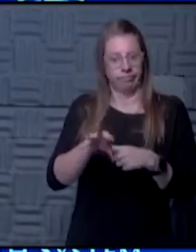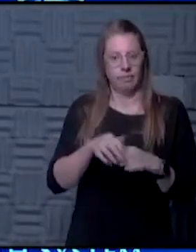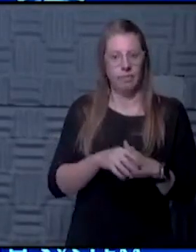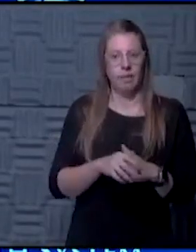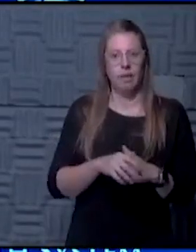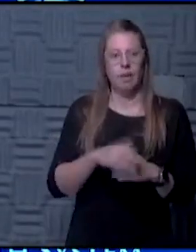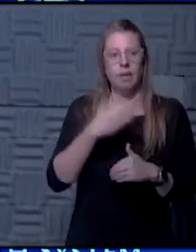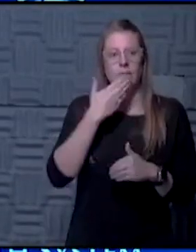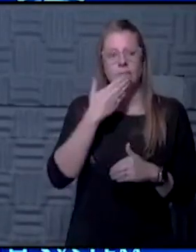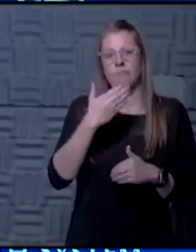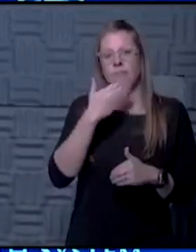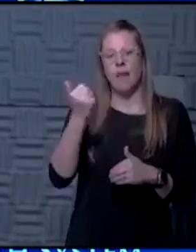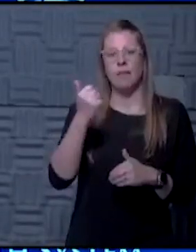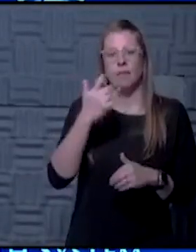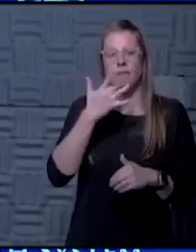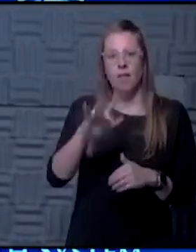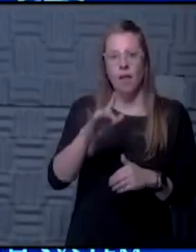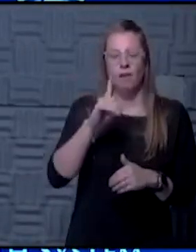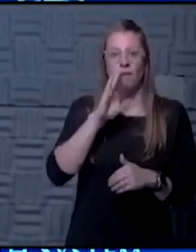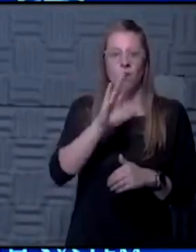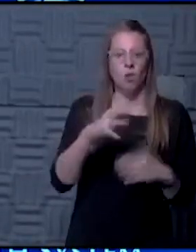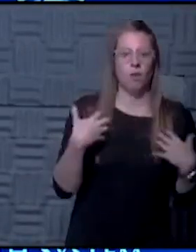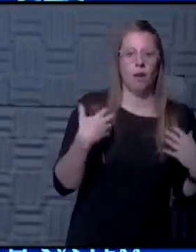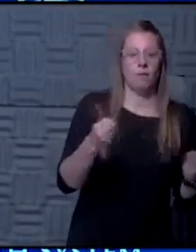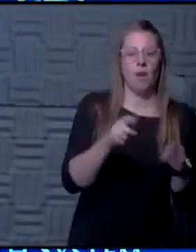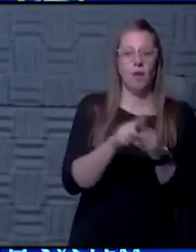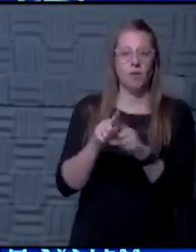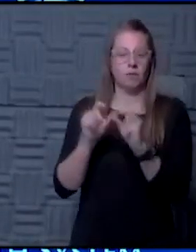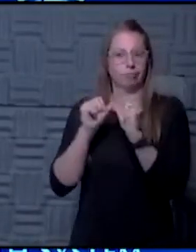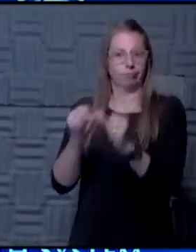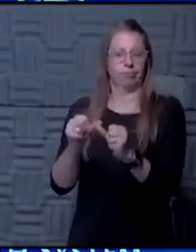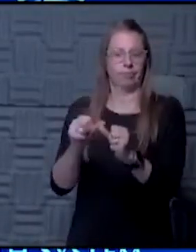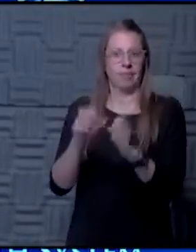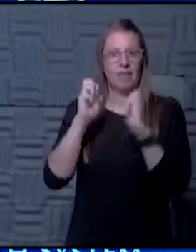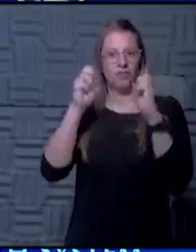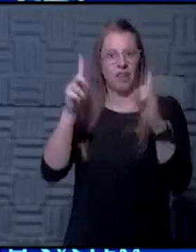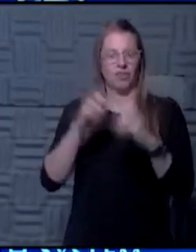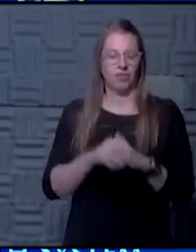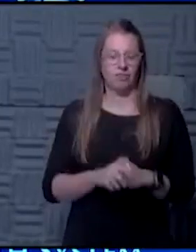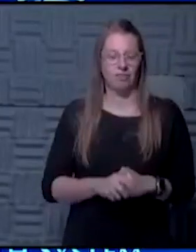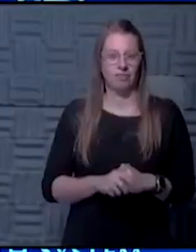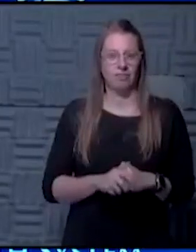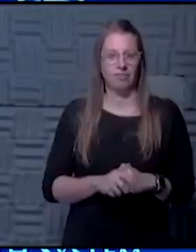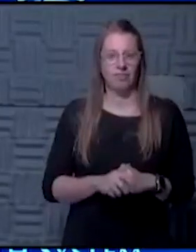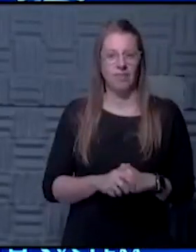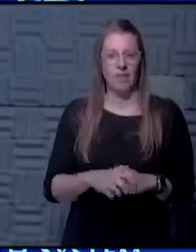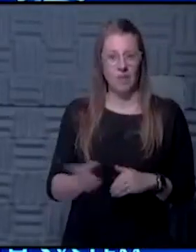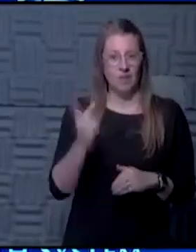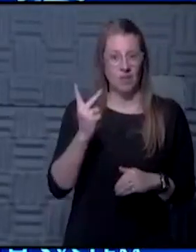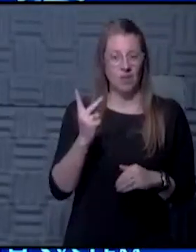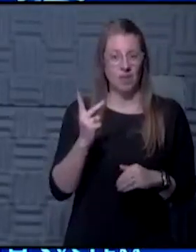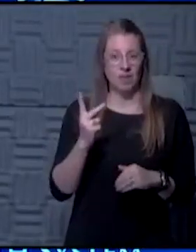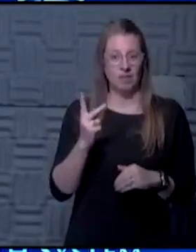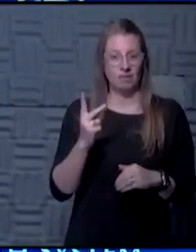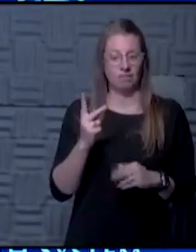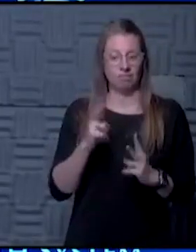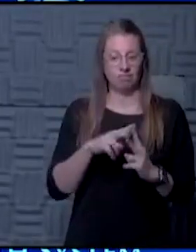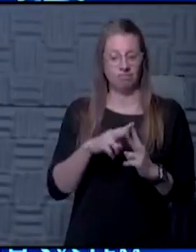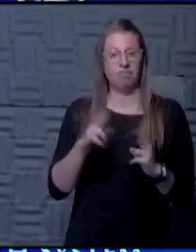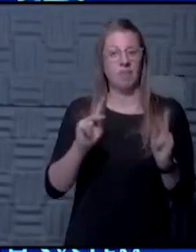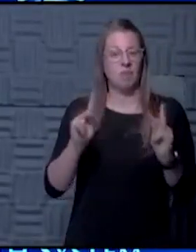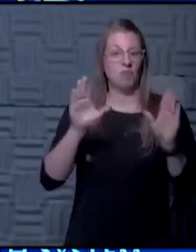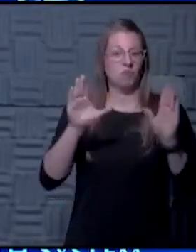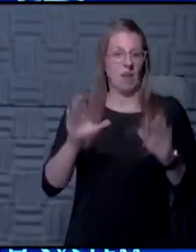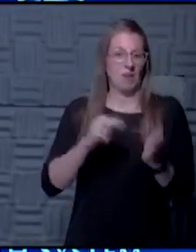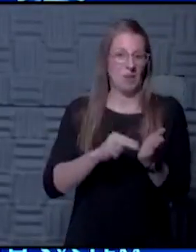your recovery and in your ongoing education and in your life. And 2 folks, I bet, are great nurses, so